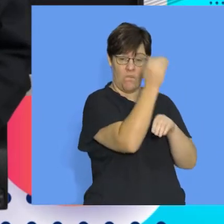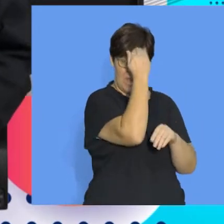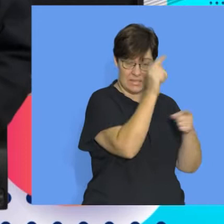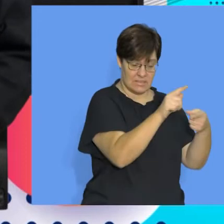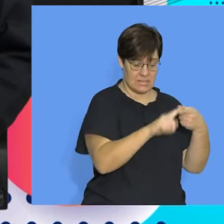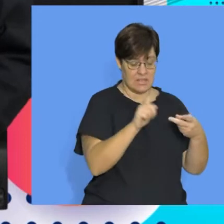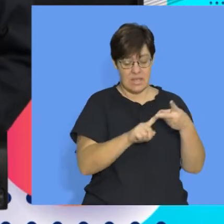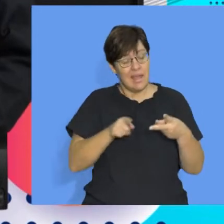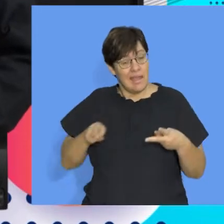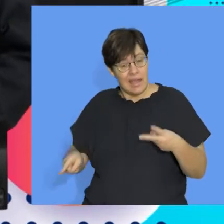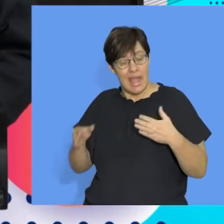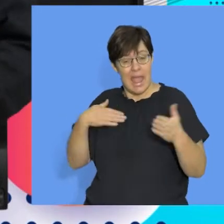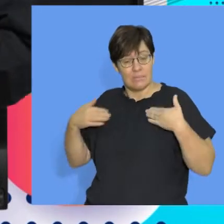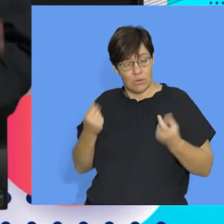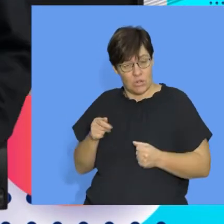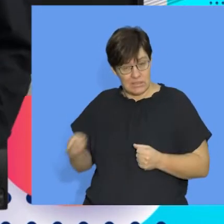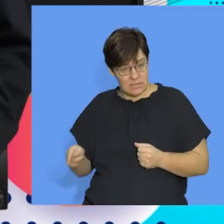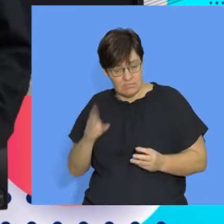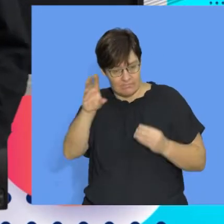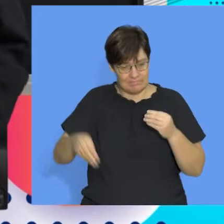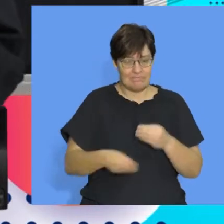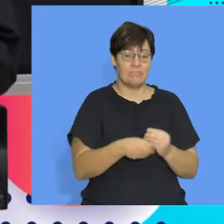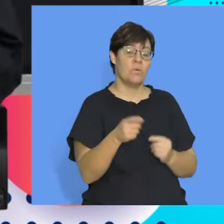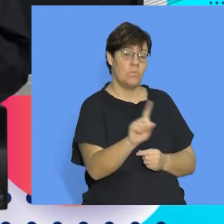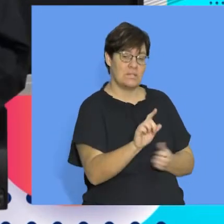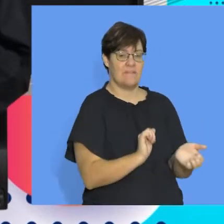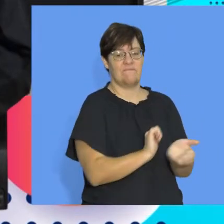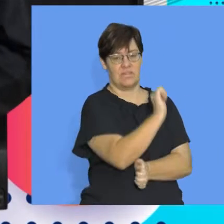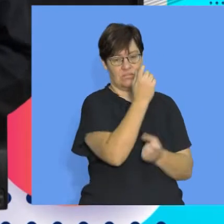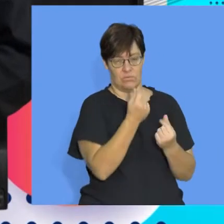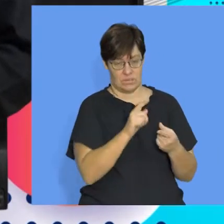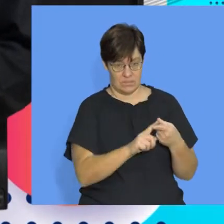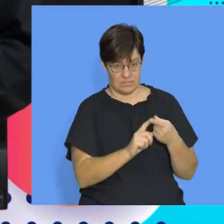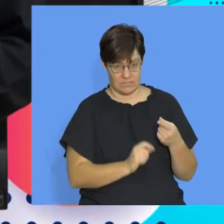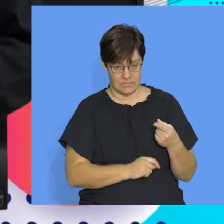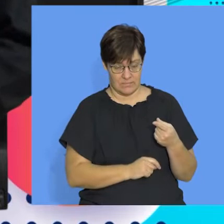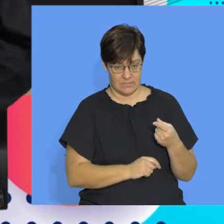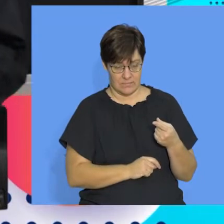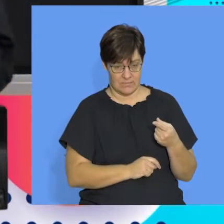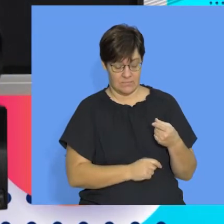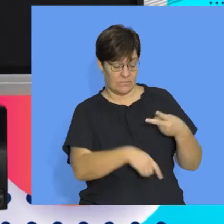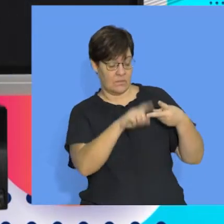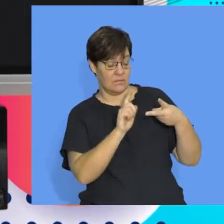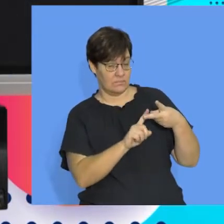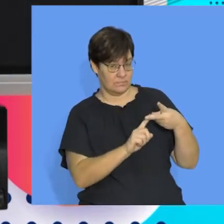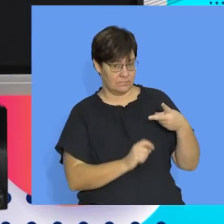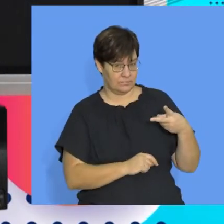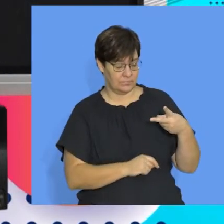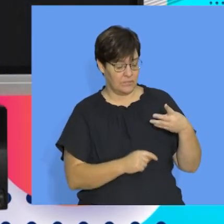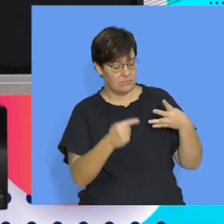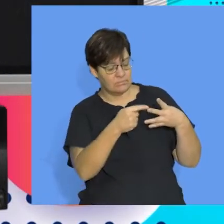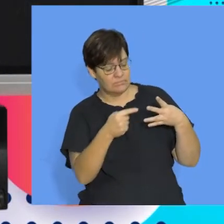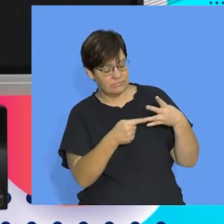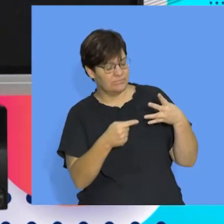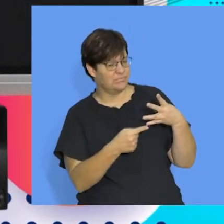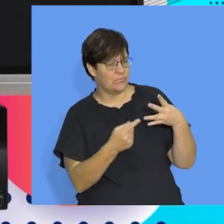admin costs, would fall within the category of your fixed cost. Right. Then the other 3 cost